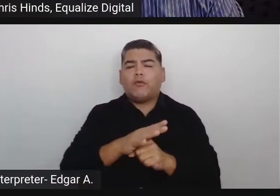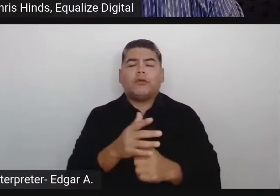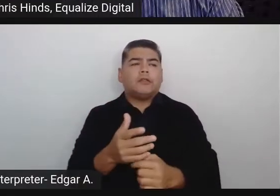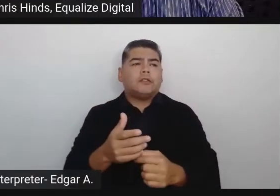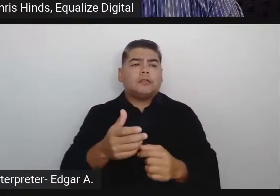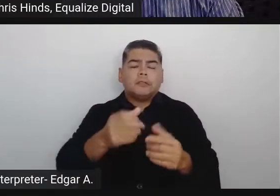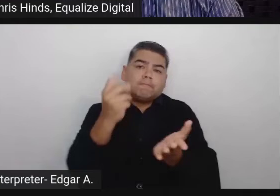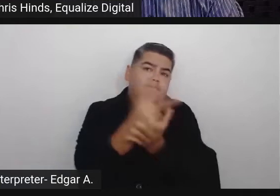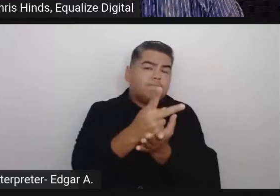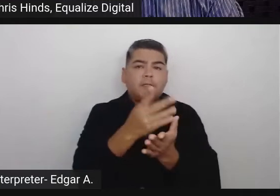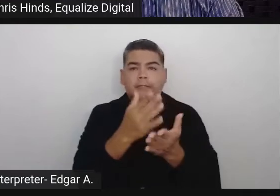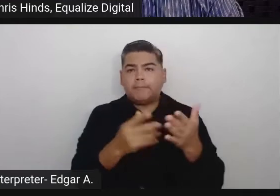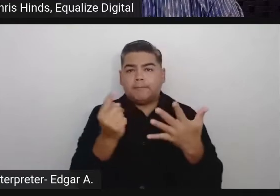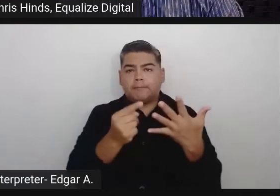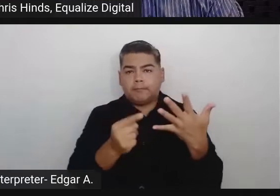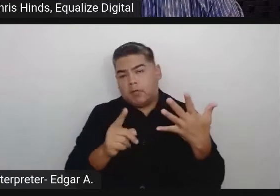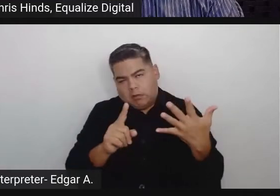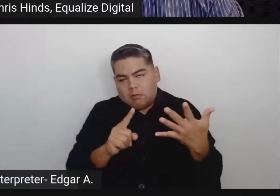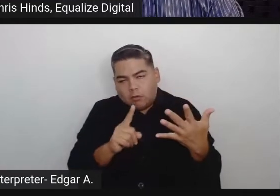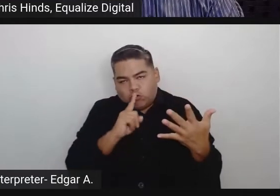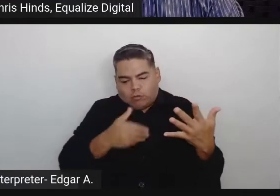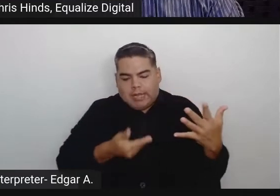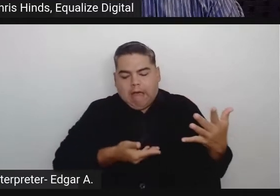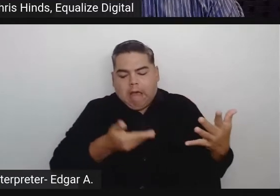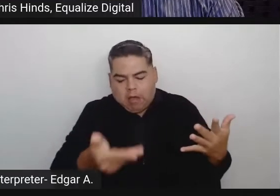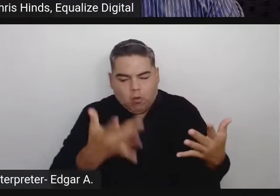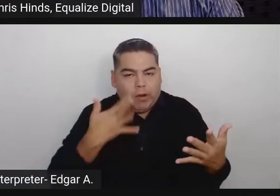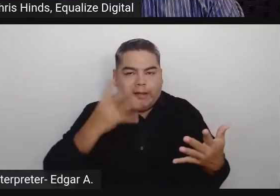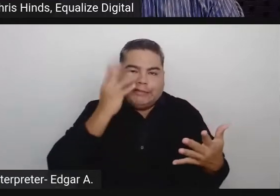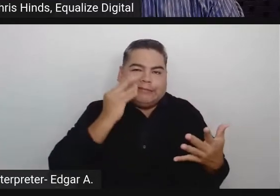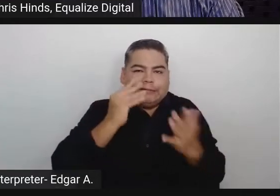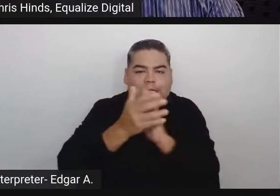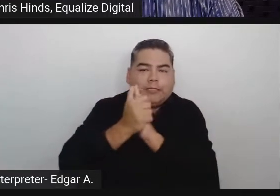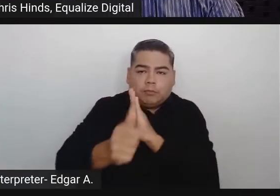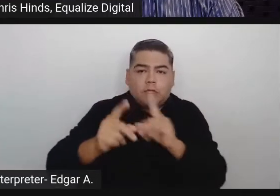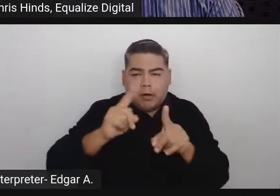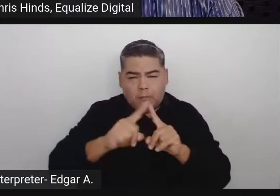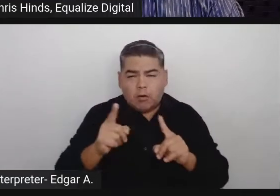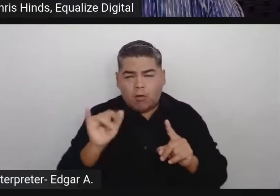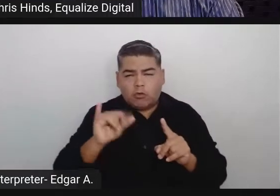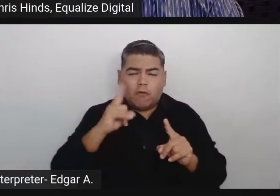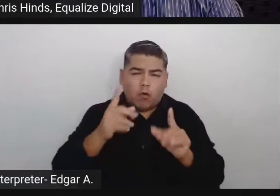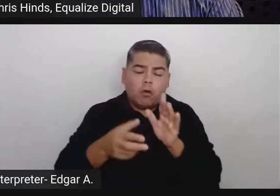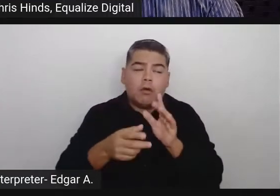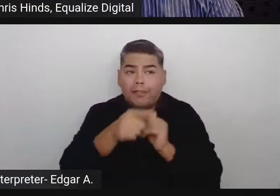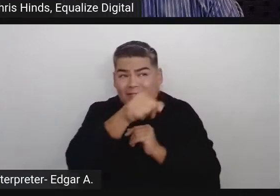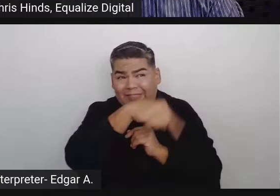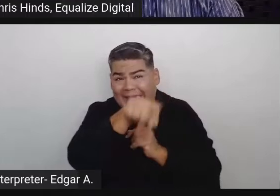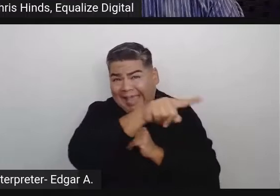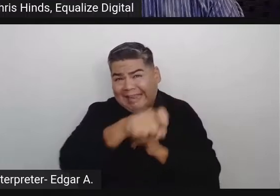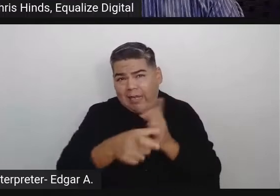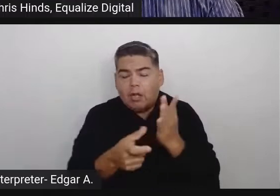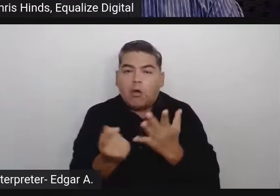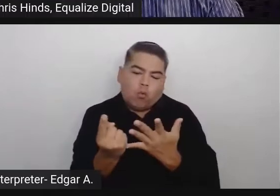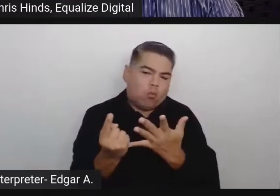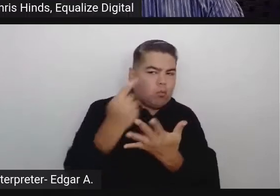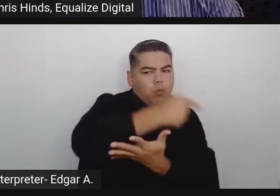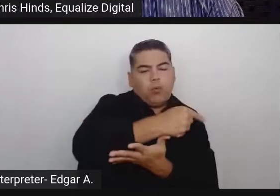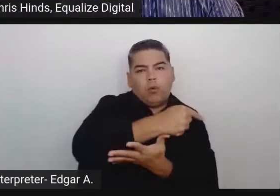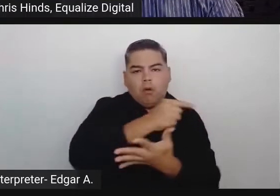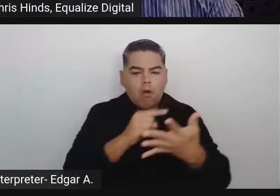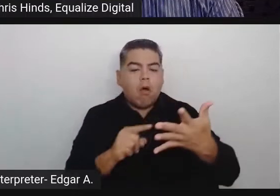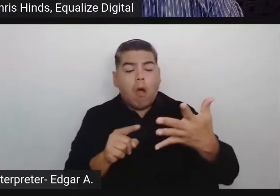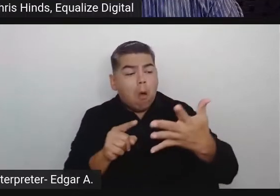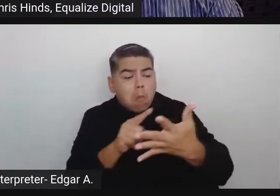certain expertise, but they are also required to like review certain things and take ownership of that. So I limit it to half of